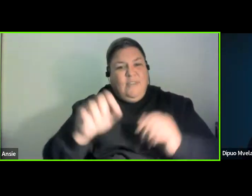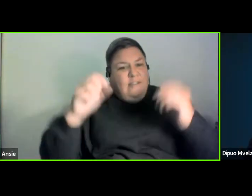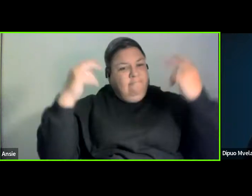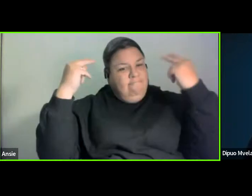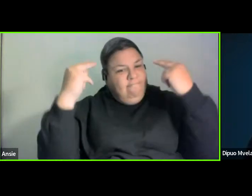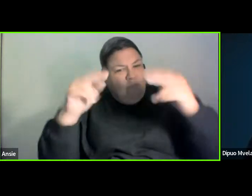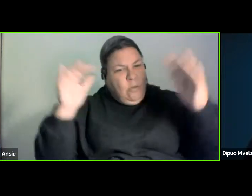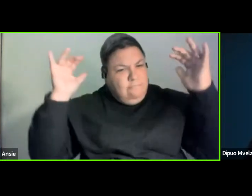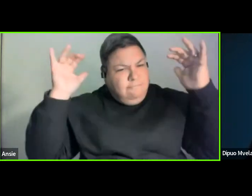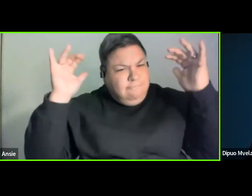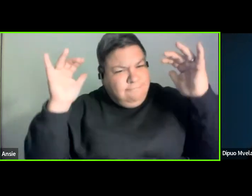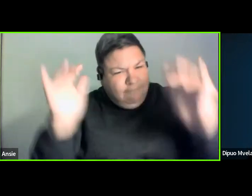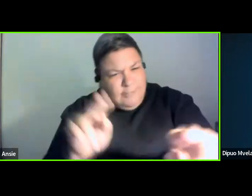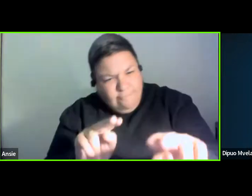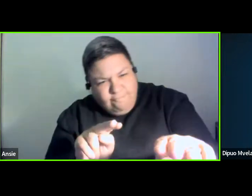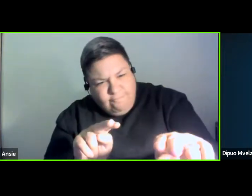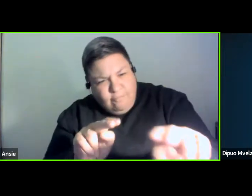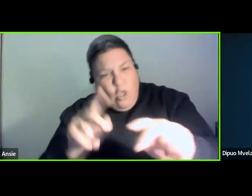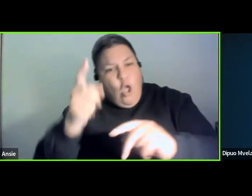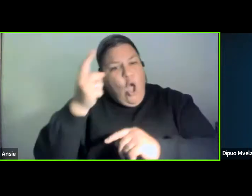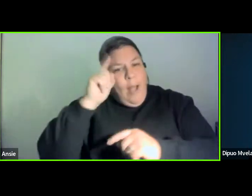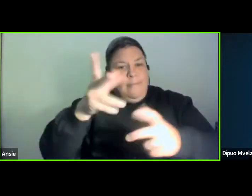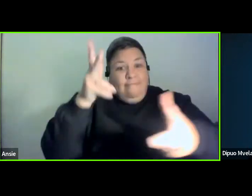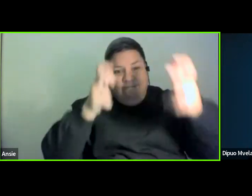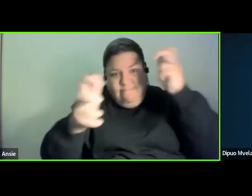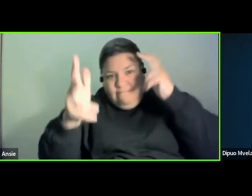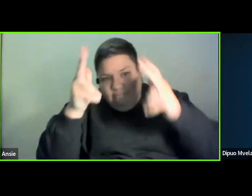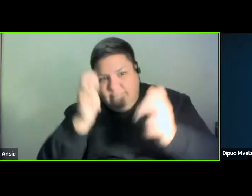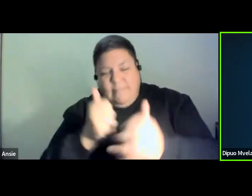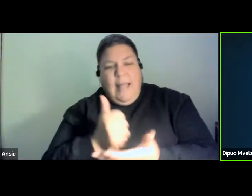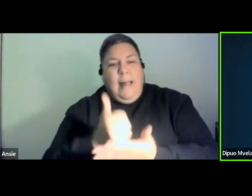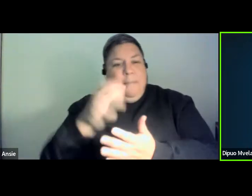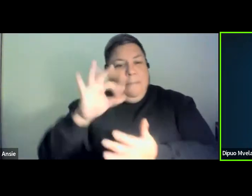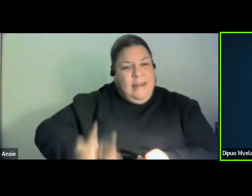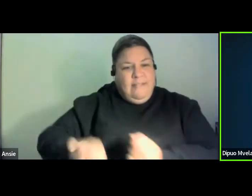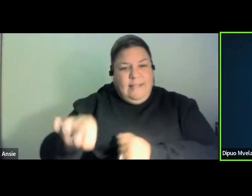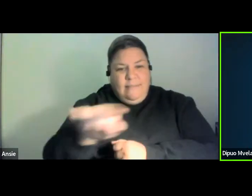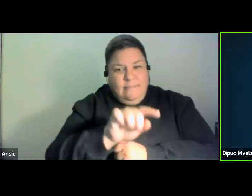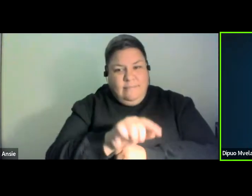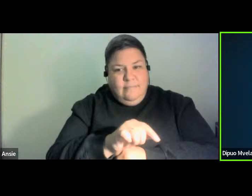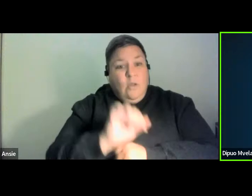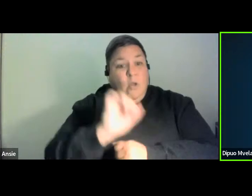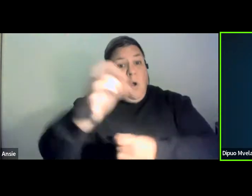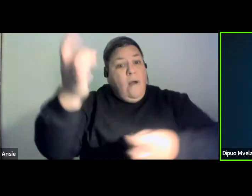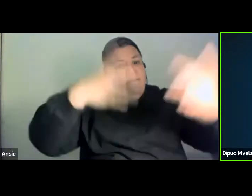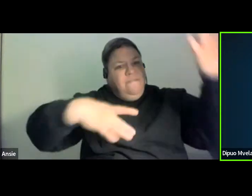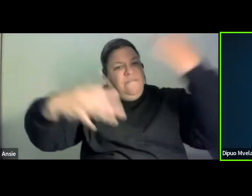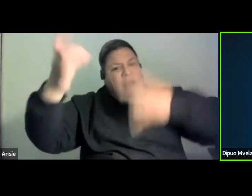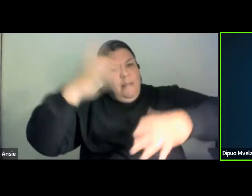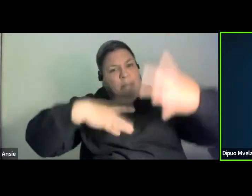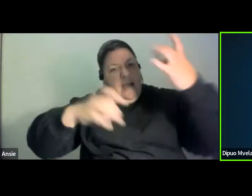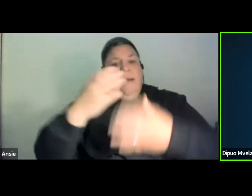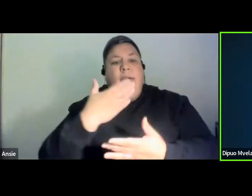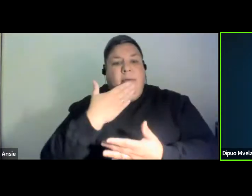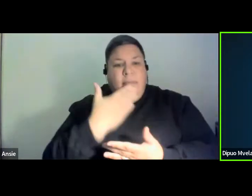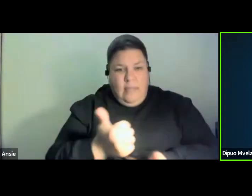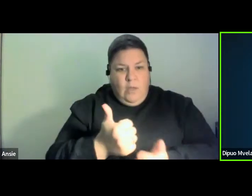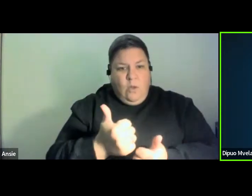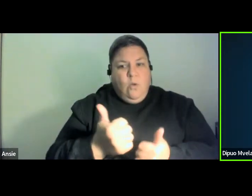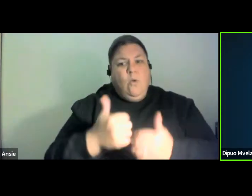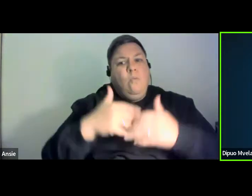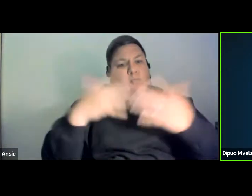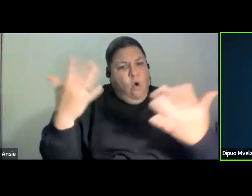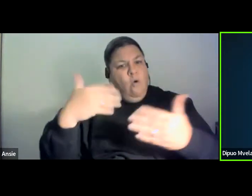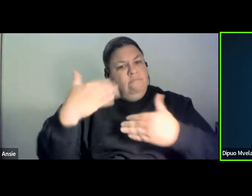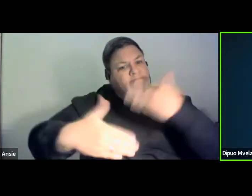hope that you benefited from the session. Your feedback is greatly appreciated, and we look forward to more such engagements